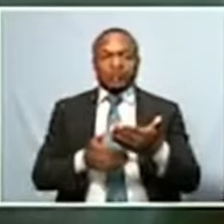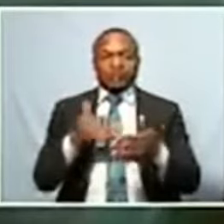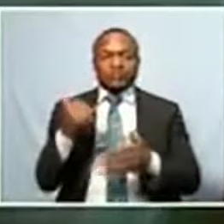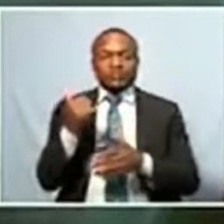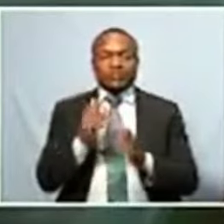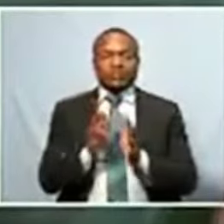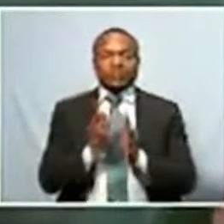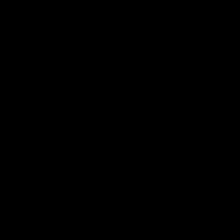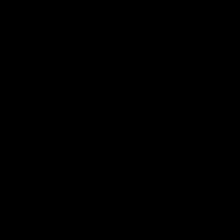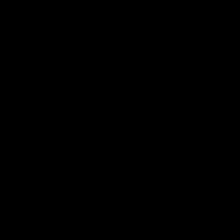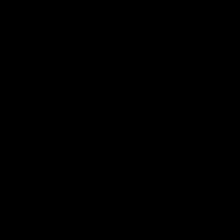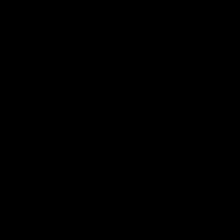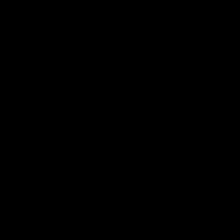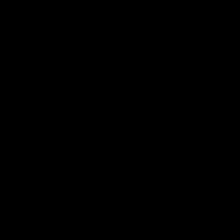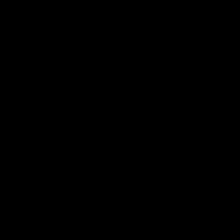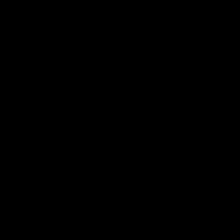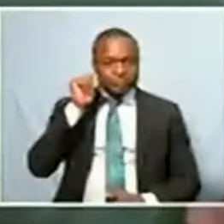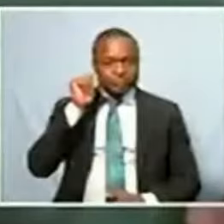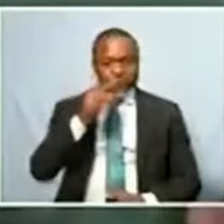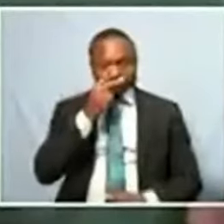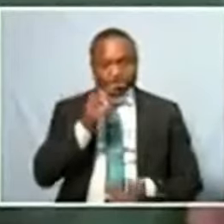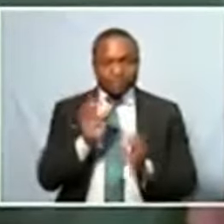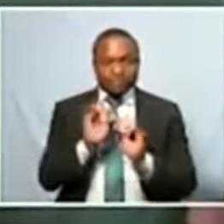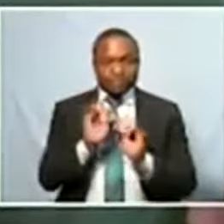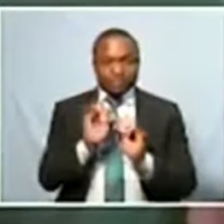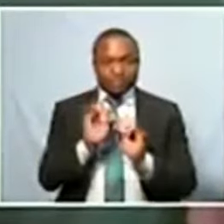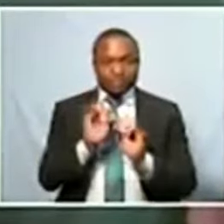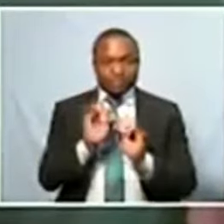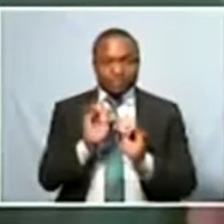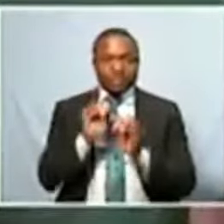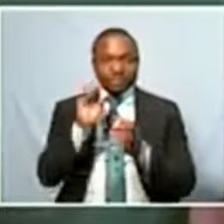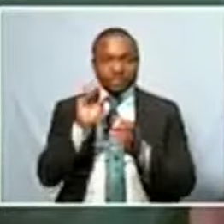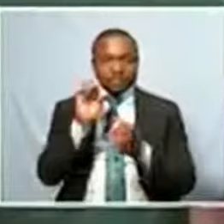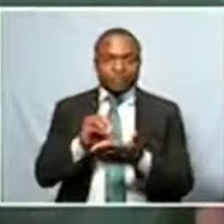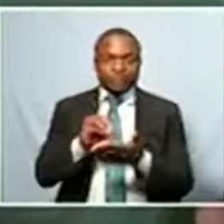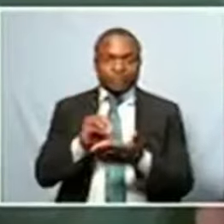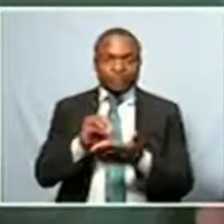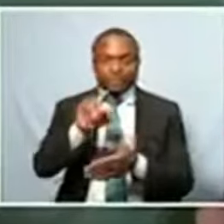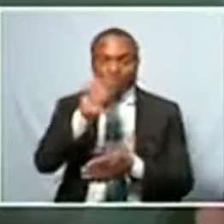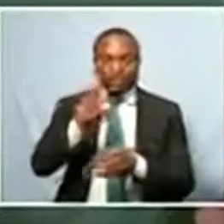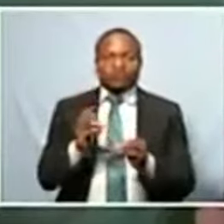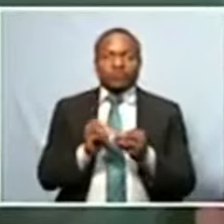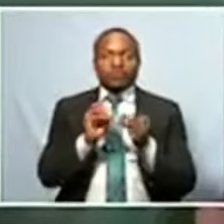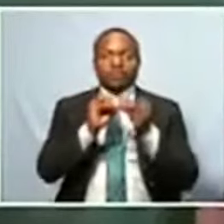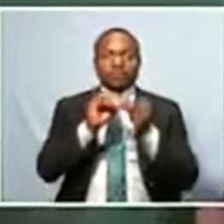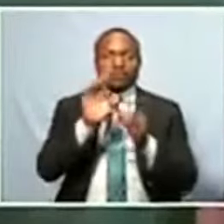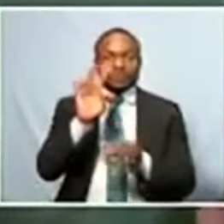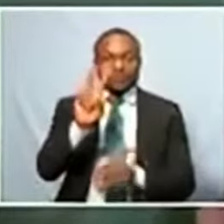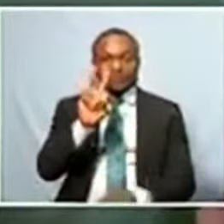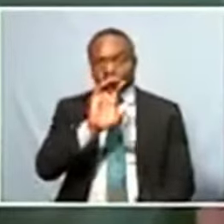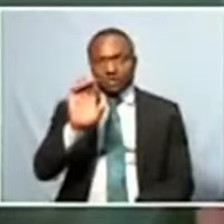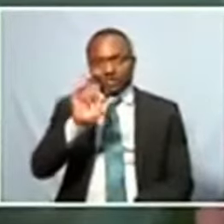Yellow Book. Any objection? I see none. I put is that head total